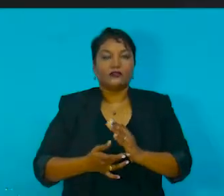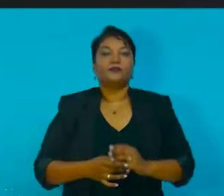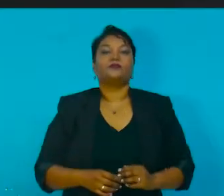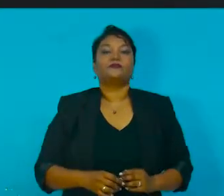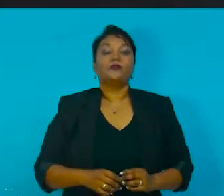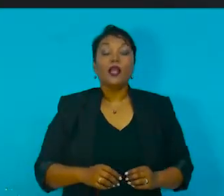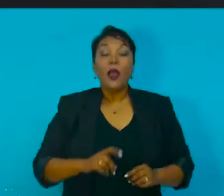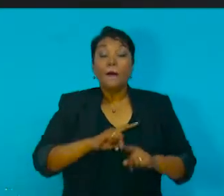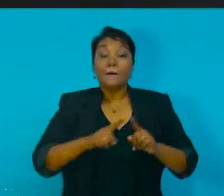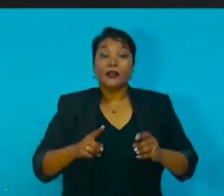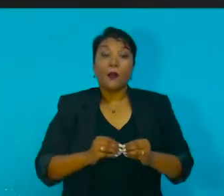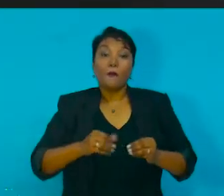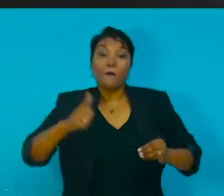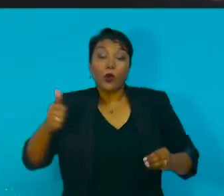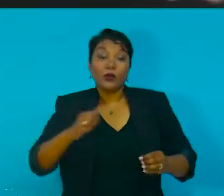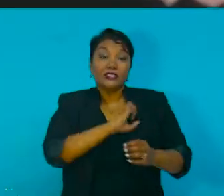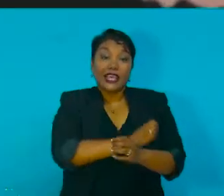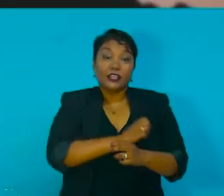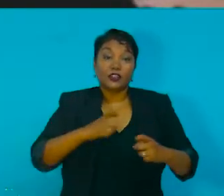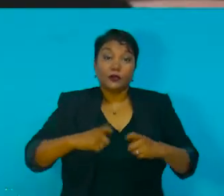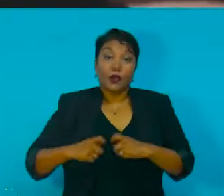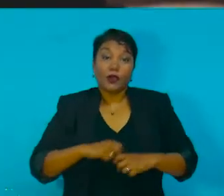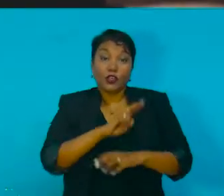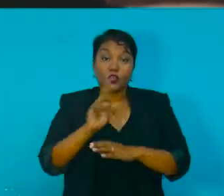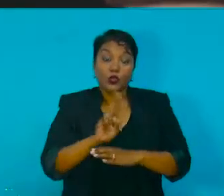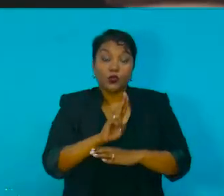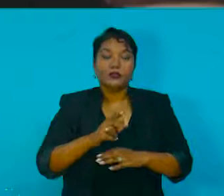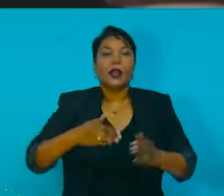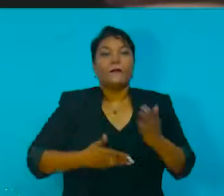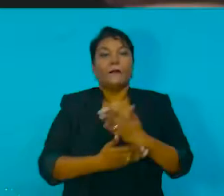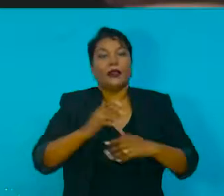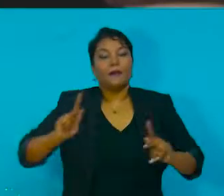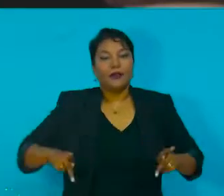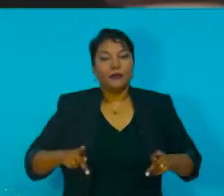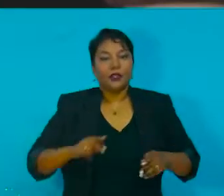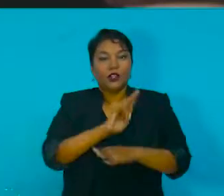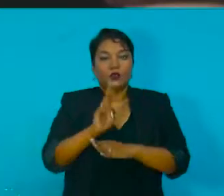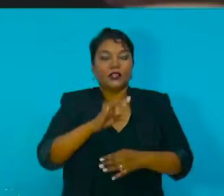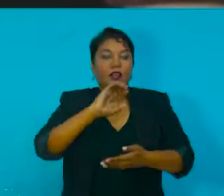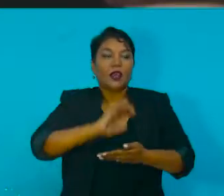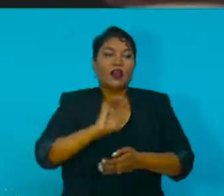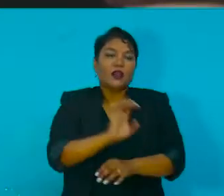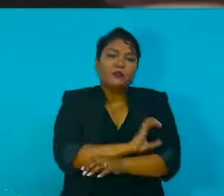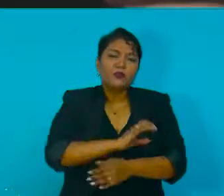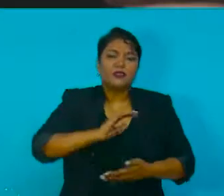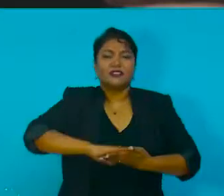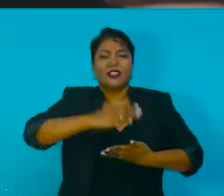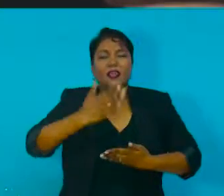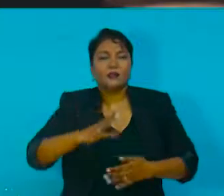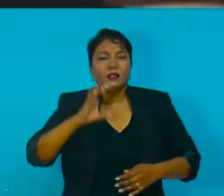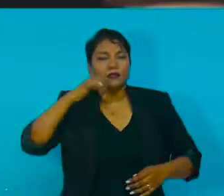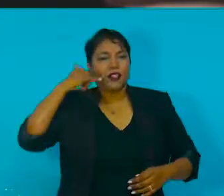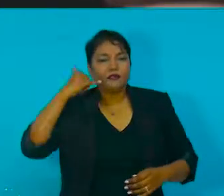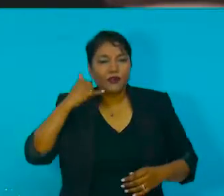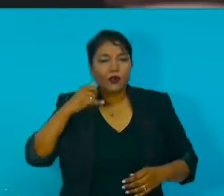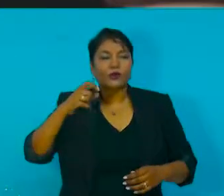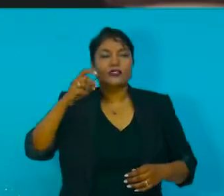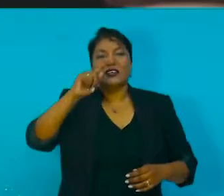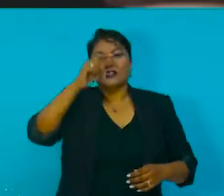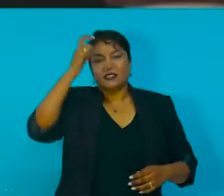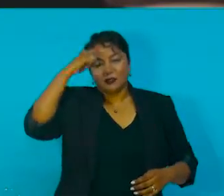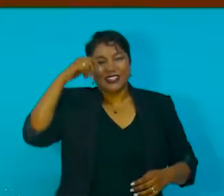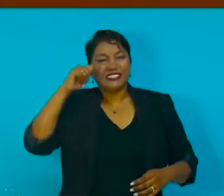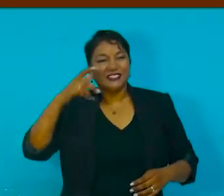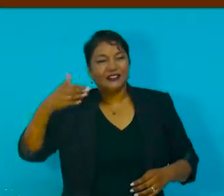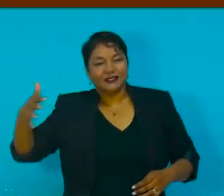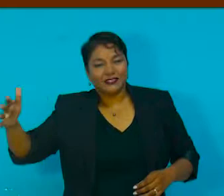But the largest power consumption comes from usage of our devices, our laptops, cell phones, and smart TVs,